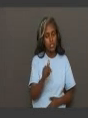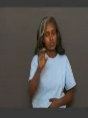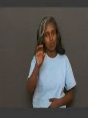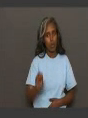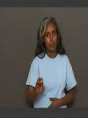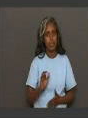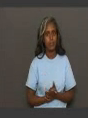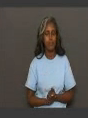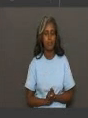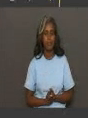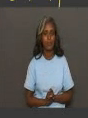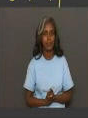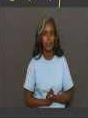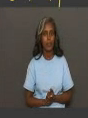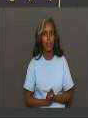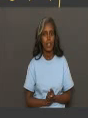column.